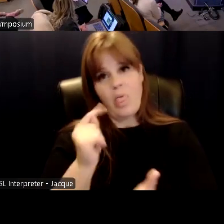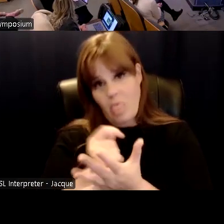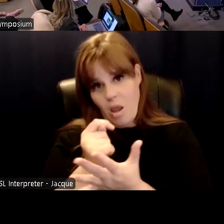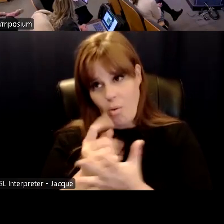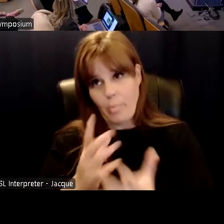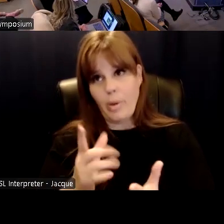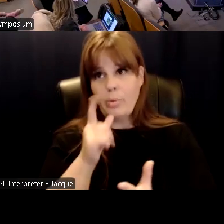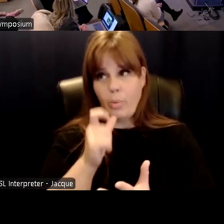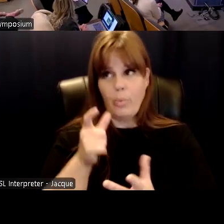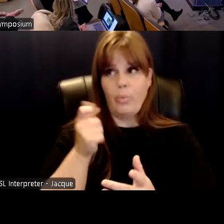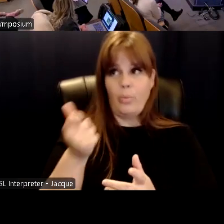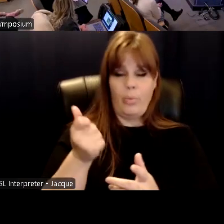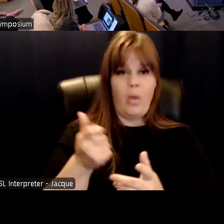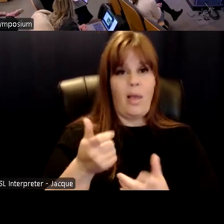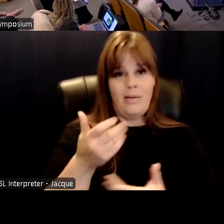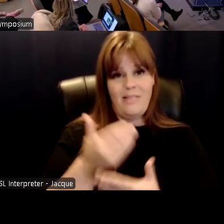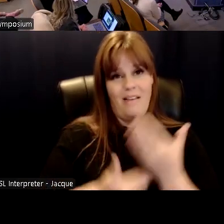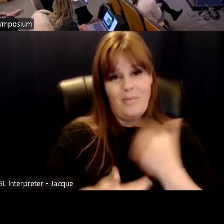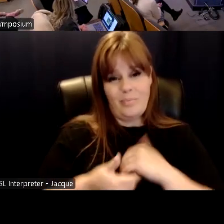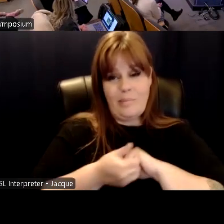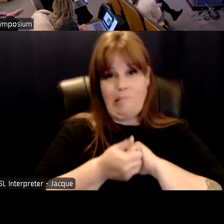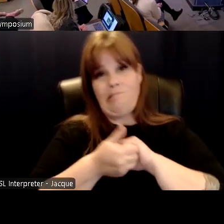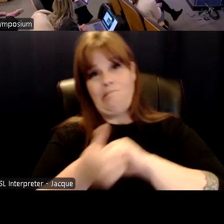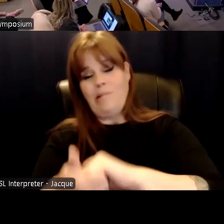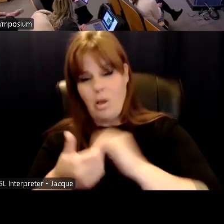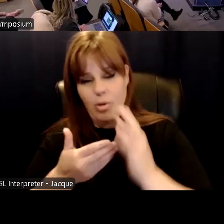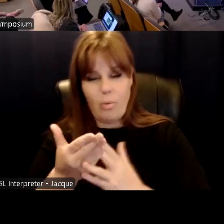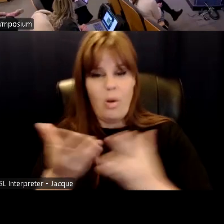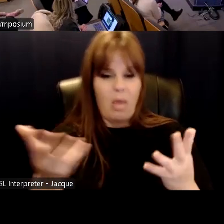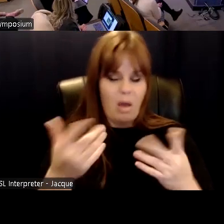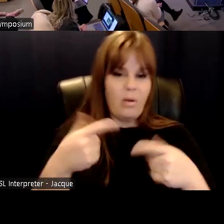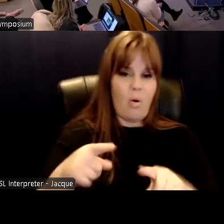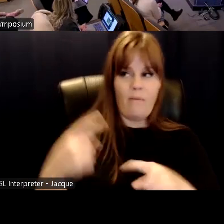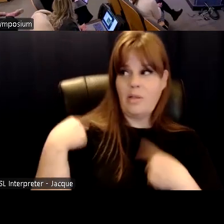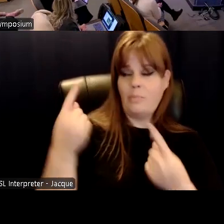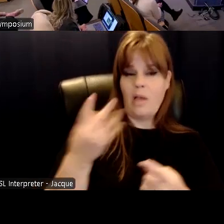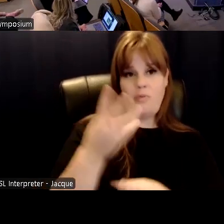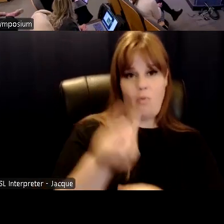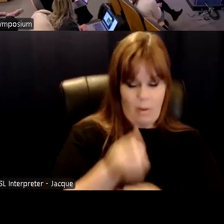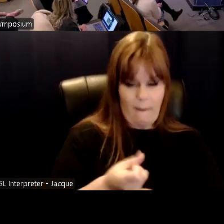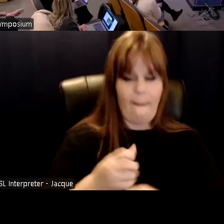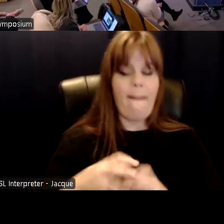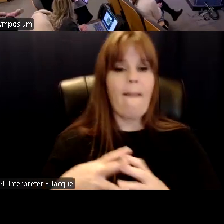who has held my hand through a lot over these past 4 years.